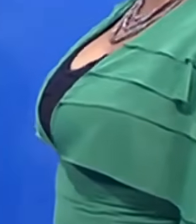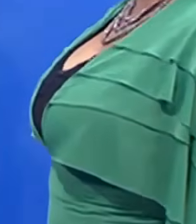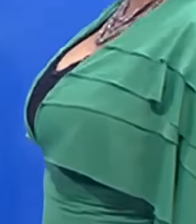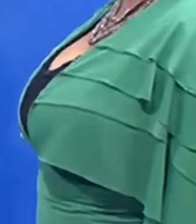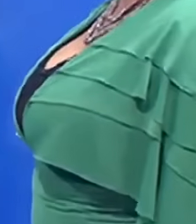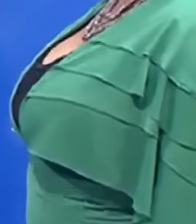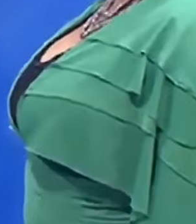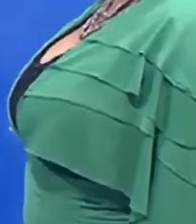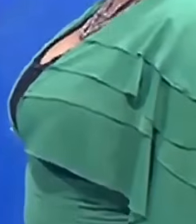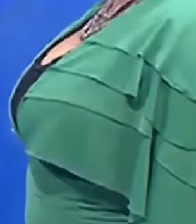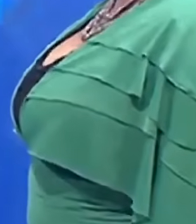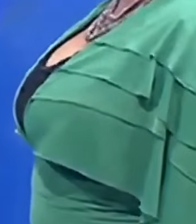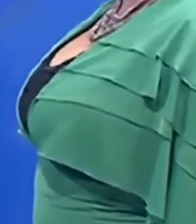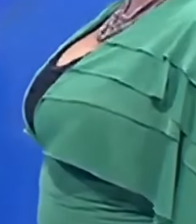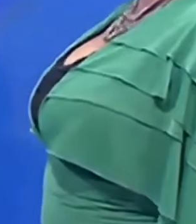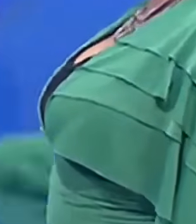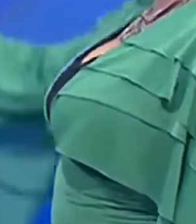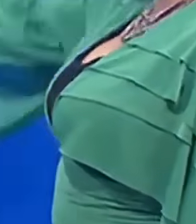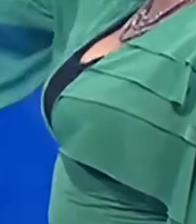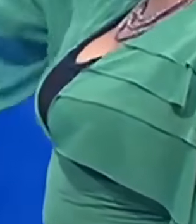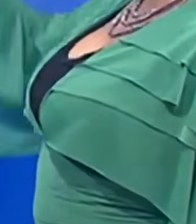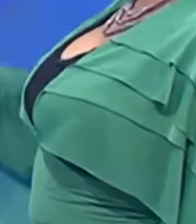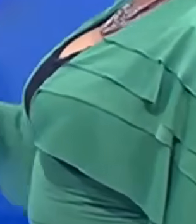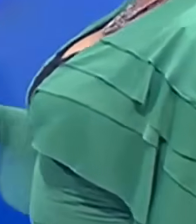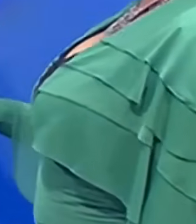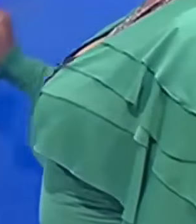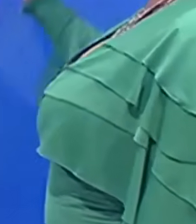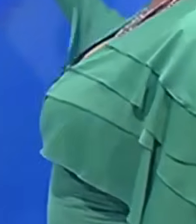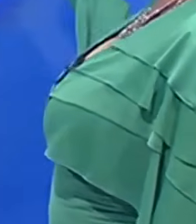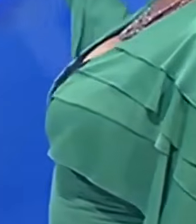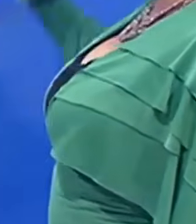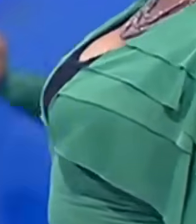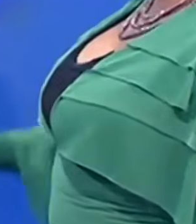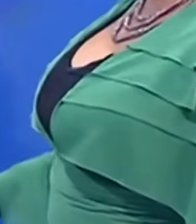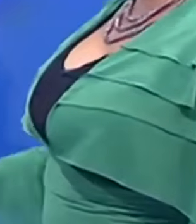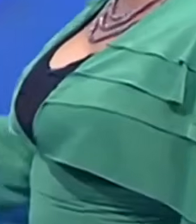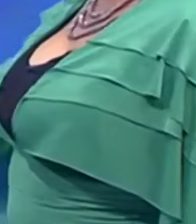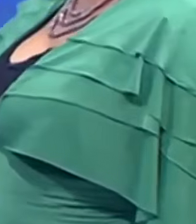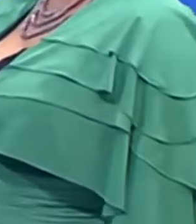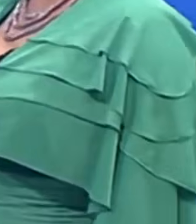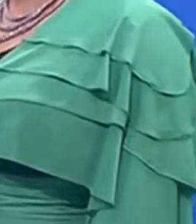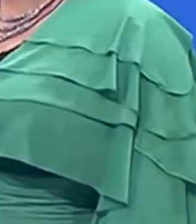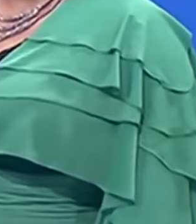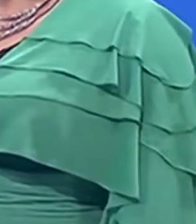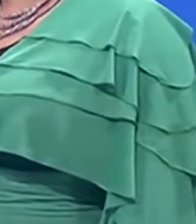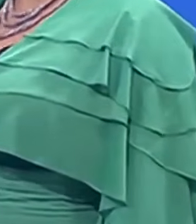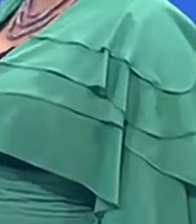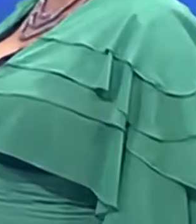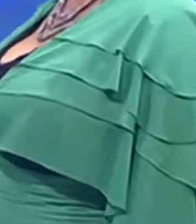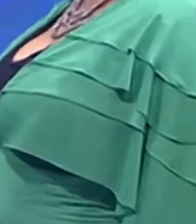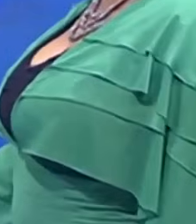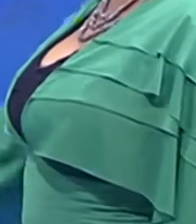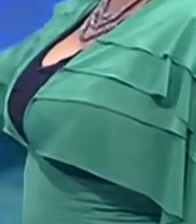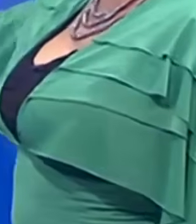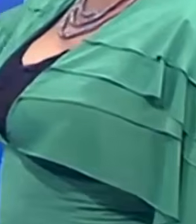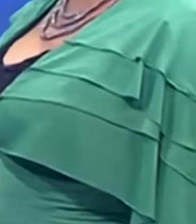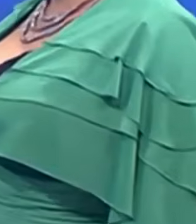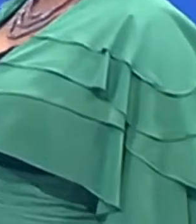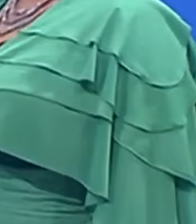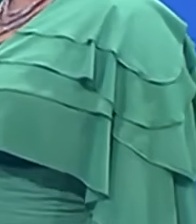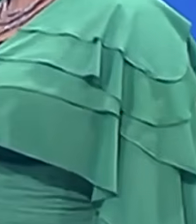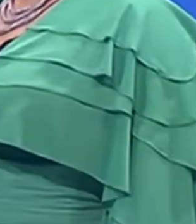tše 20 Eastern Cape go la go SASA re lebelela jalo Maletswae go tla bo go fiša le gona Mthata go tla bo go ntse go na le Maru dikarolong tše dingwe e bile go